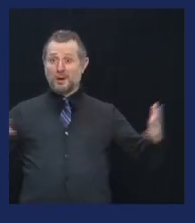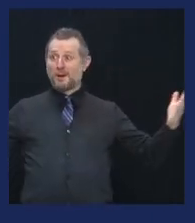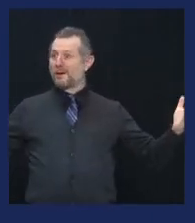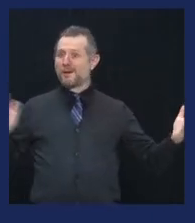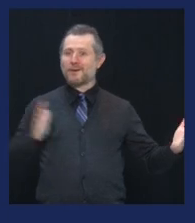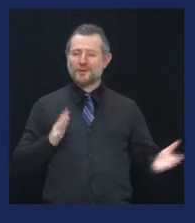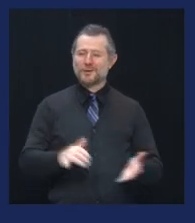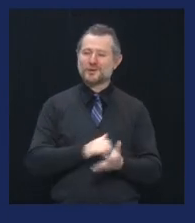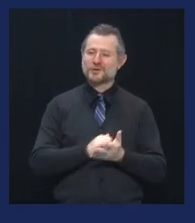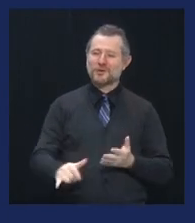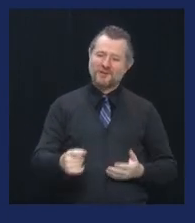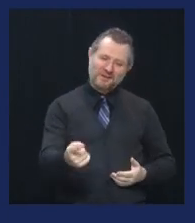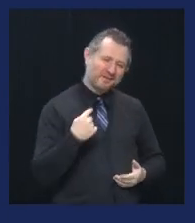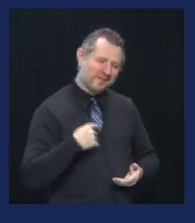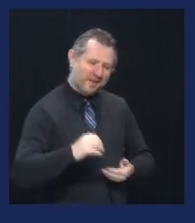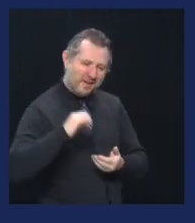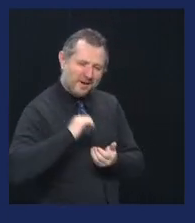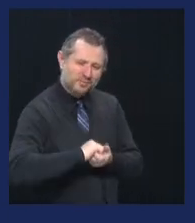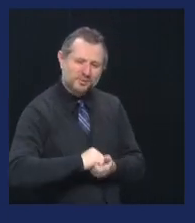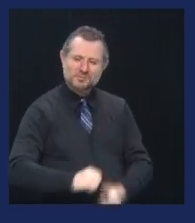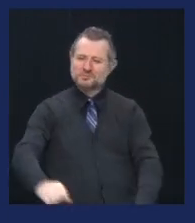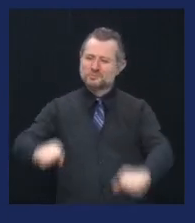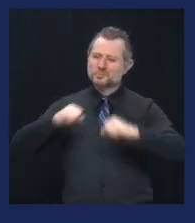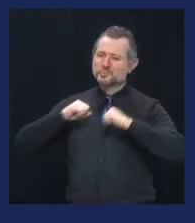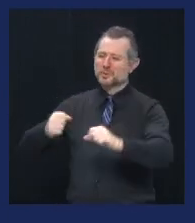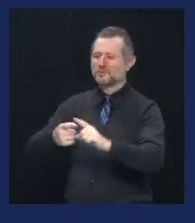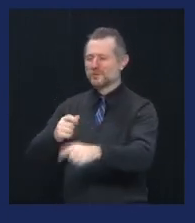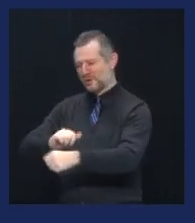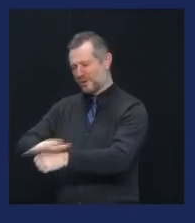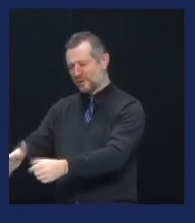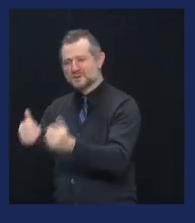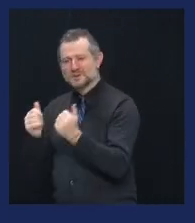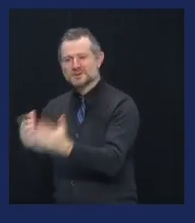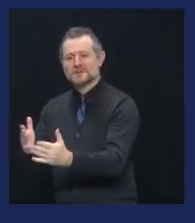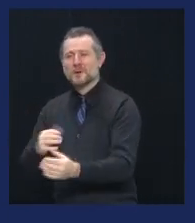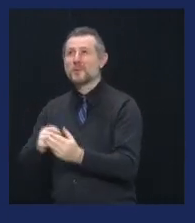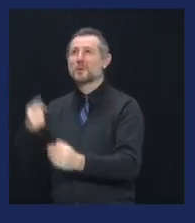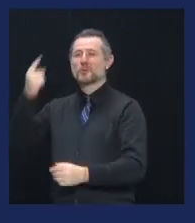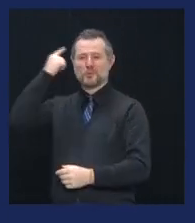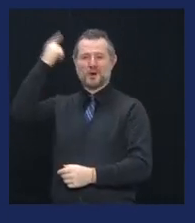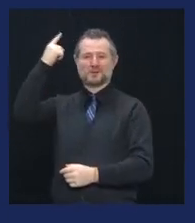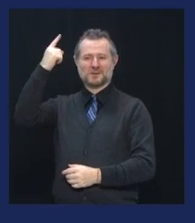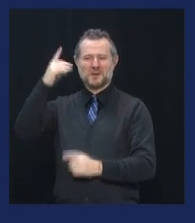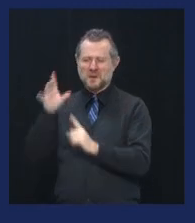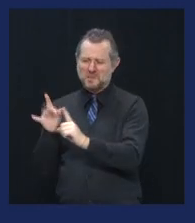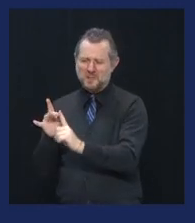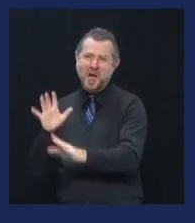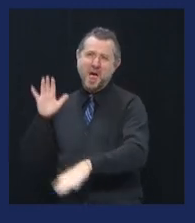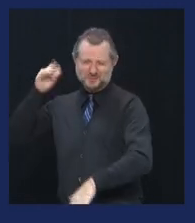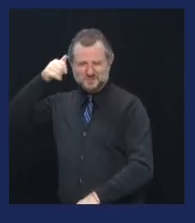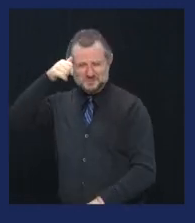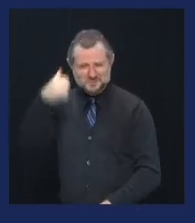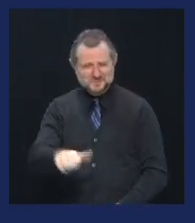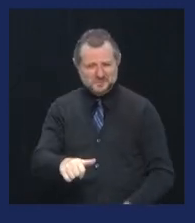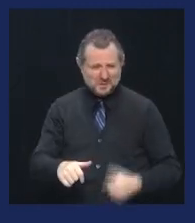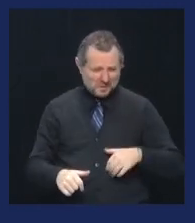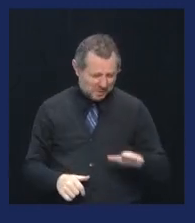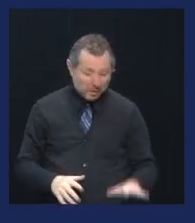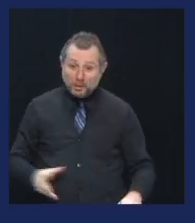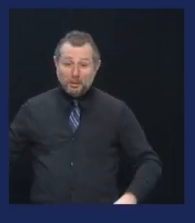from COVID and brought the state from the highest infection rate to one of the lowest. And this light illuminates a